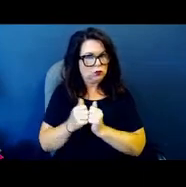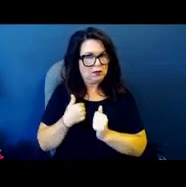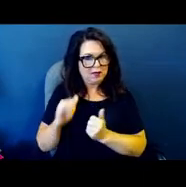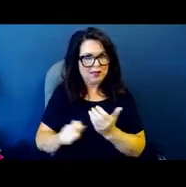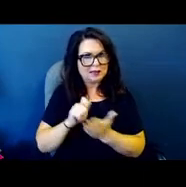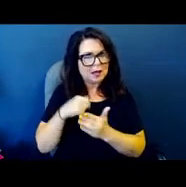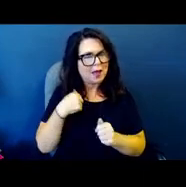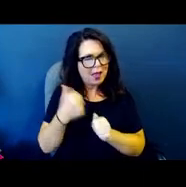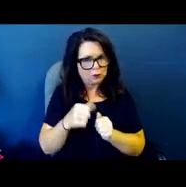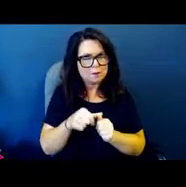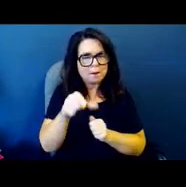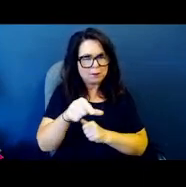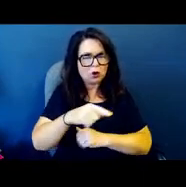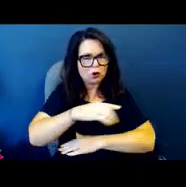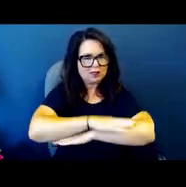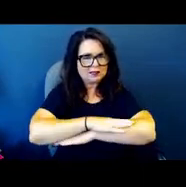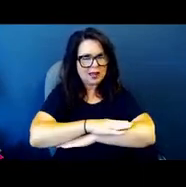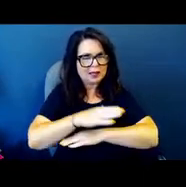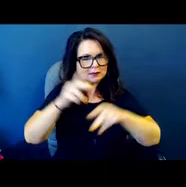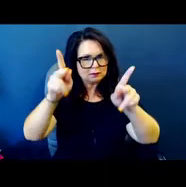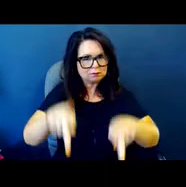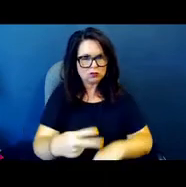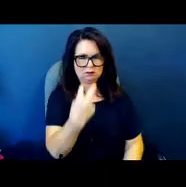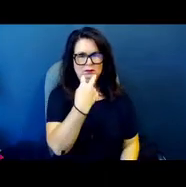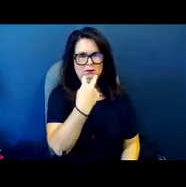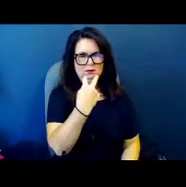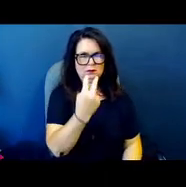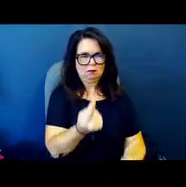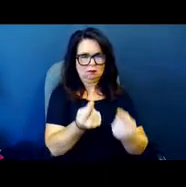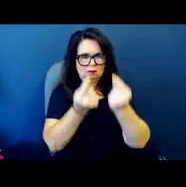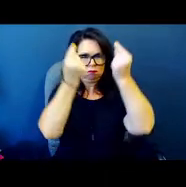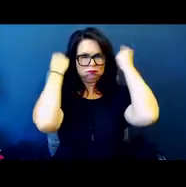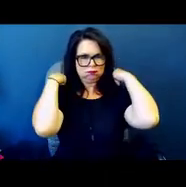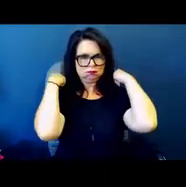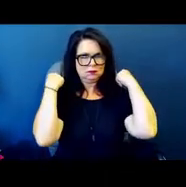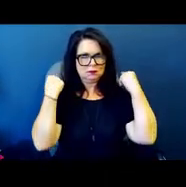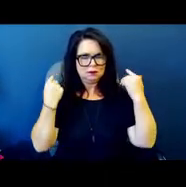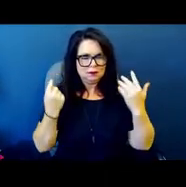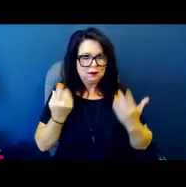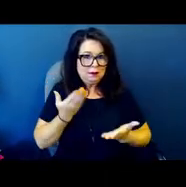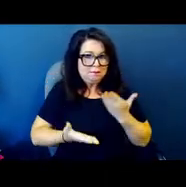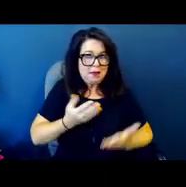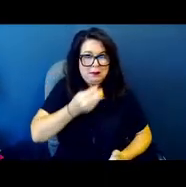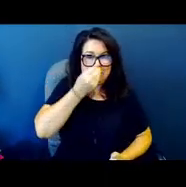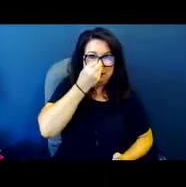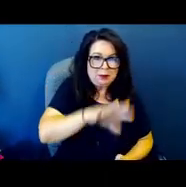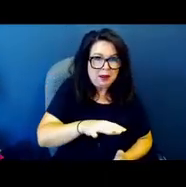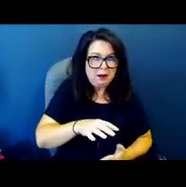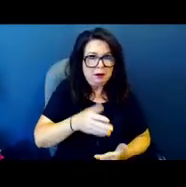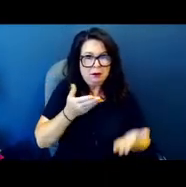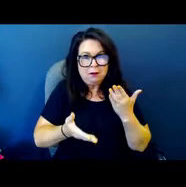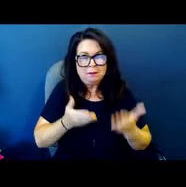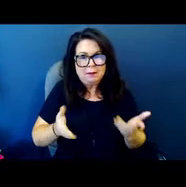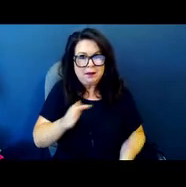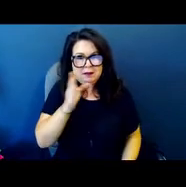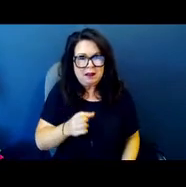at us like it went right over their heads, like they either didn't care or had never heard of the law. So, I mean,